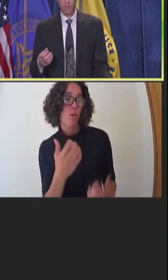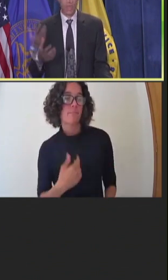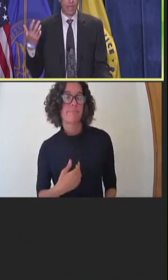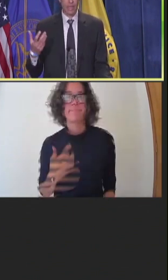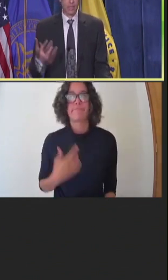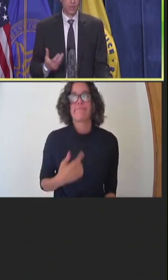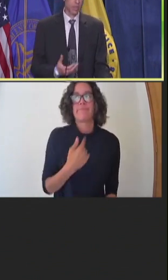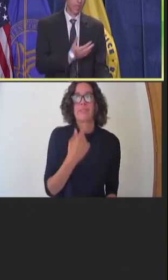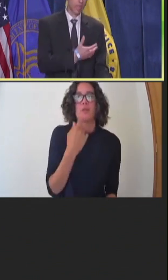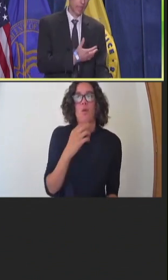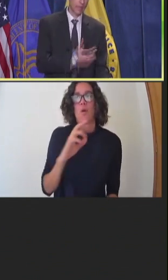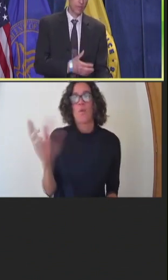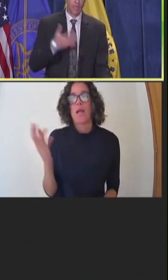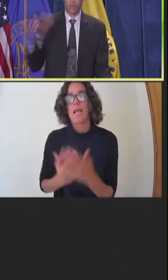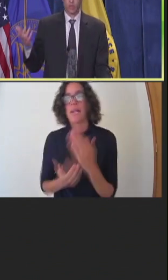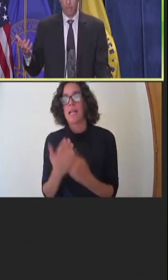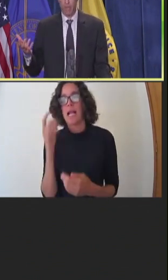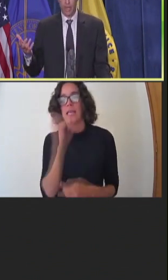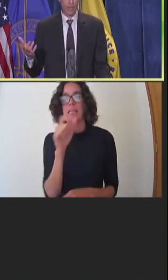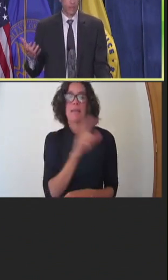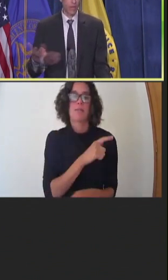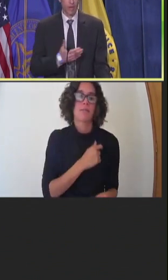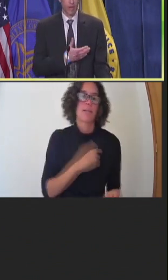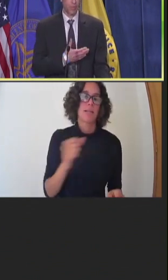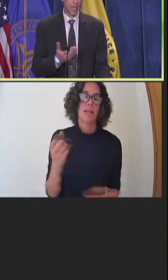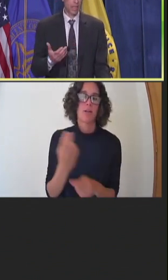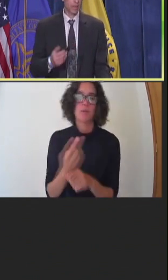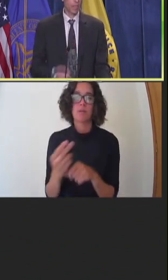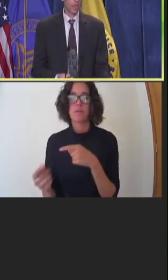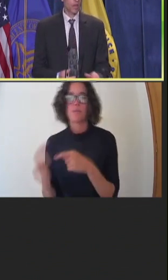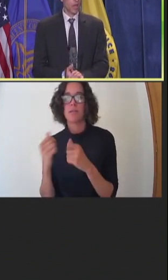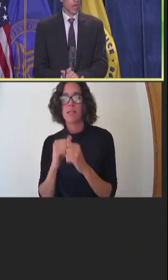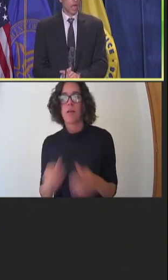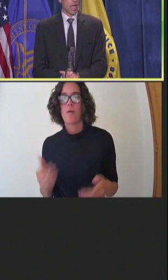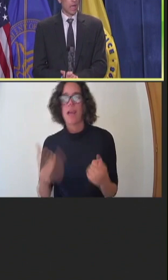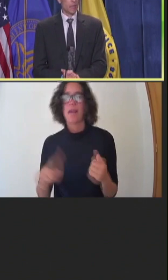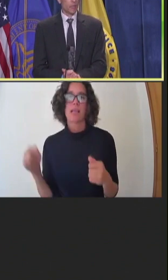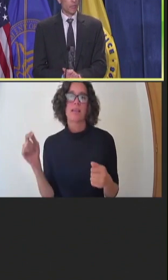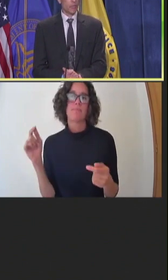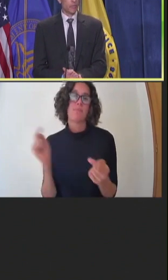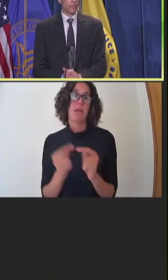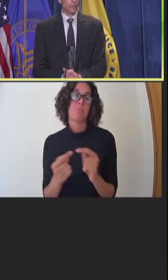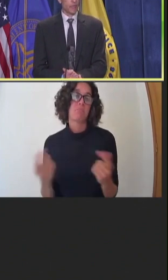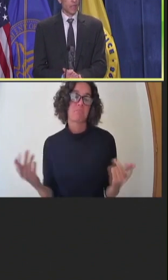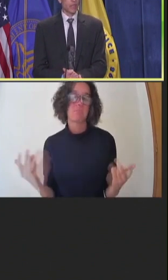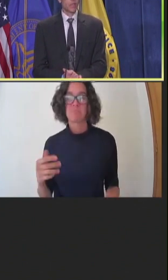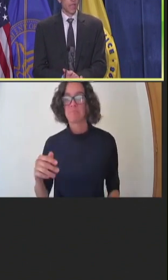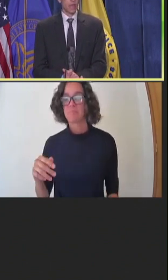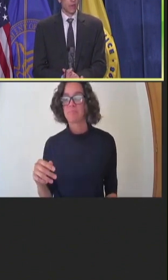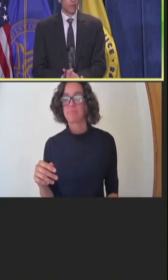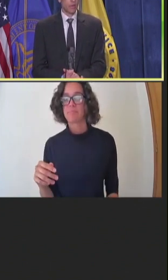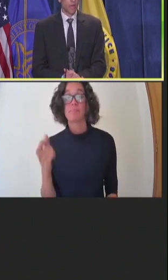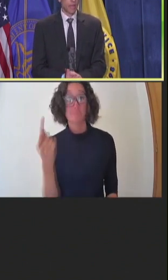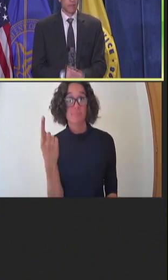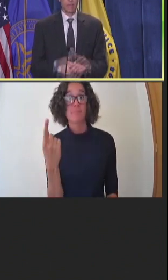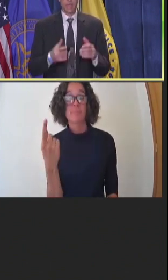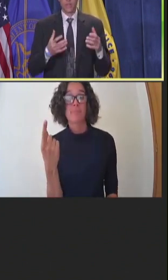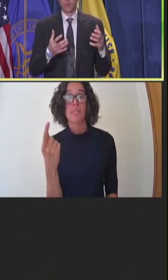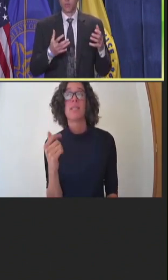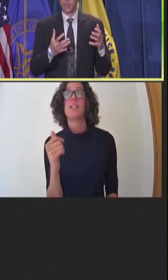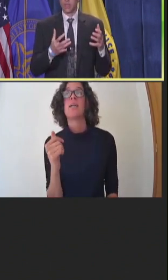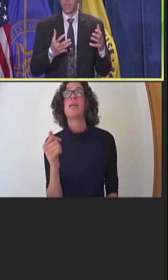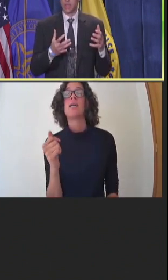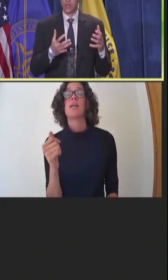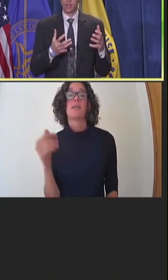I'm right-handed, so I might as well get in the left so I can use my right hand without having any pain. It turns out, however, that